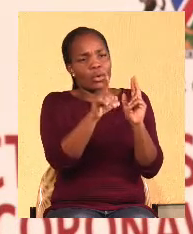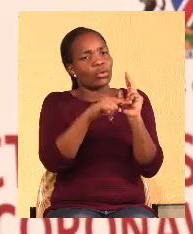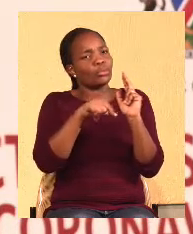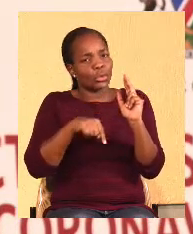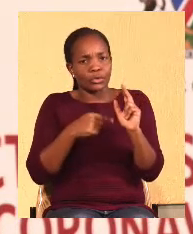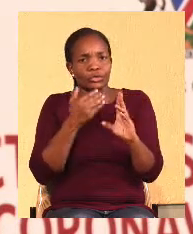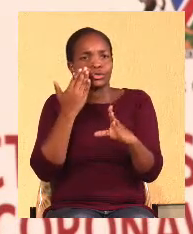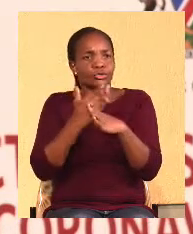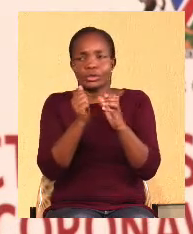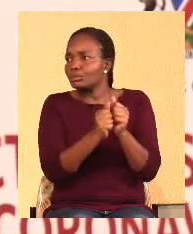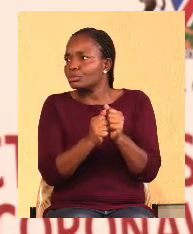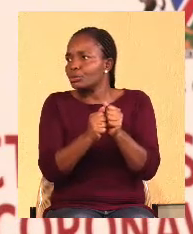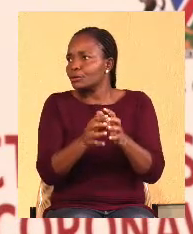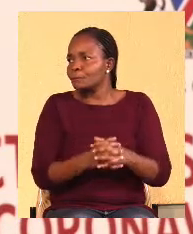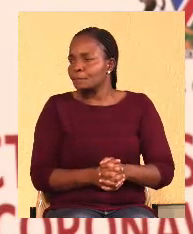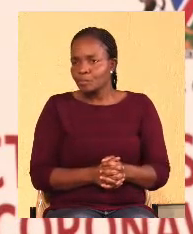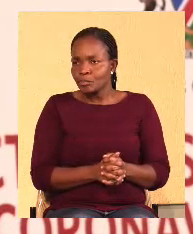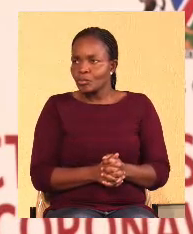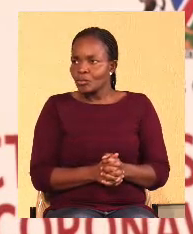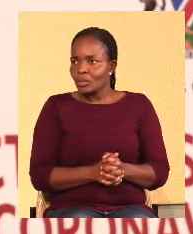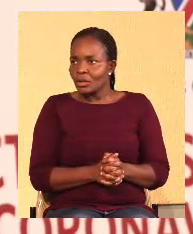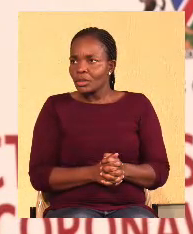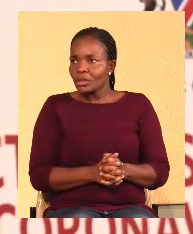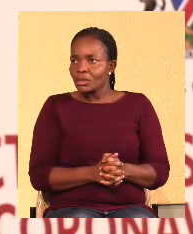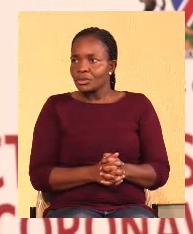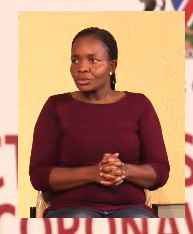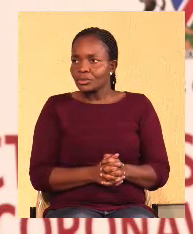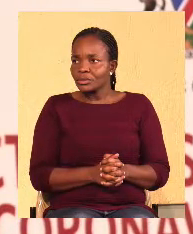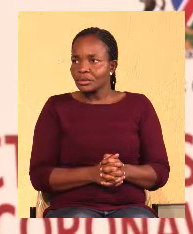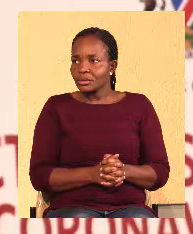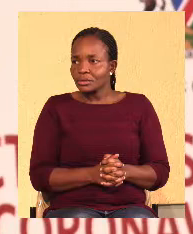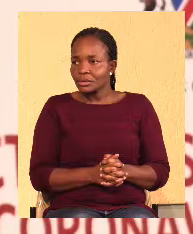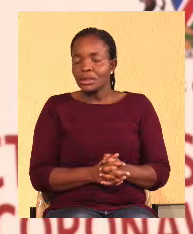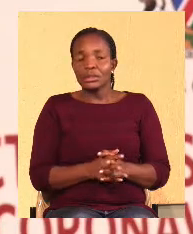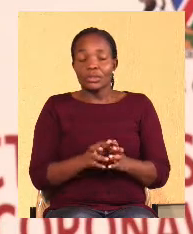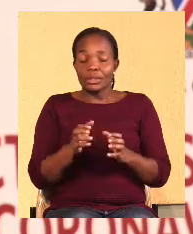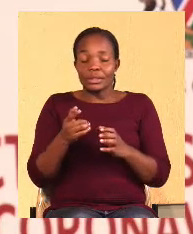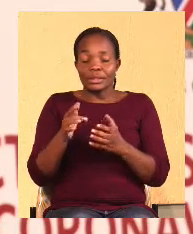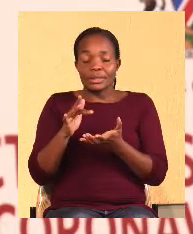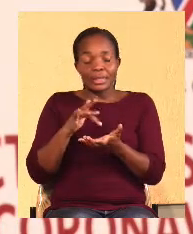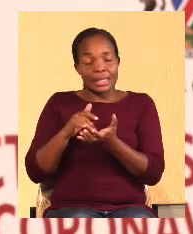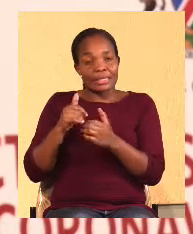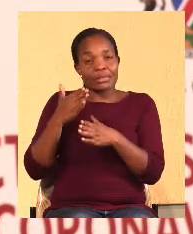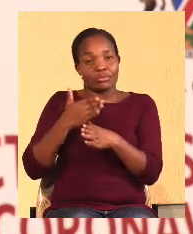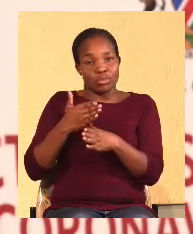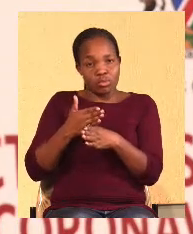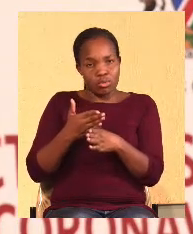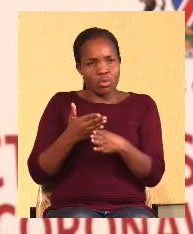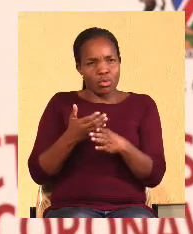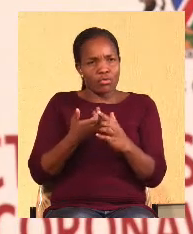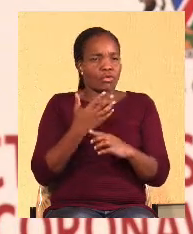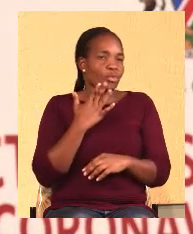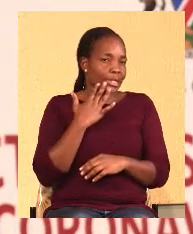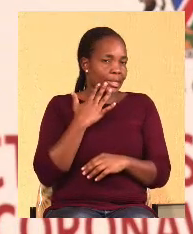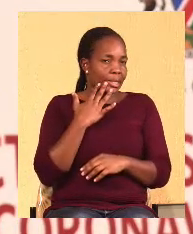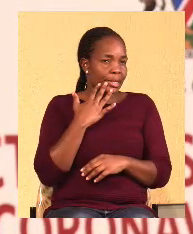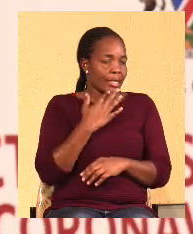We now known as a hotline call center, and we started operating from the 14th of